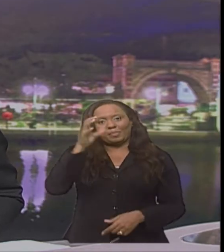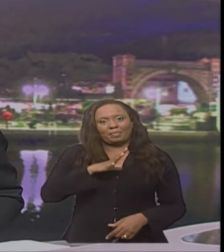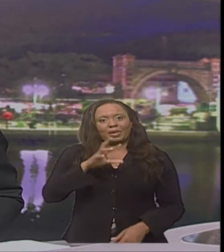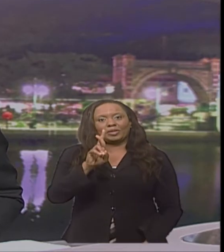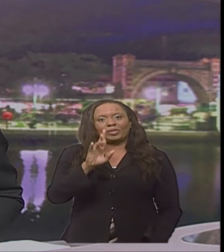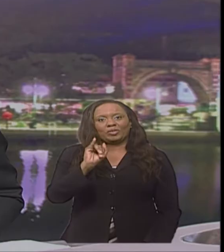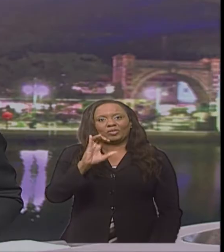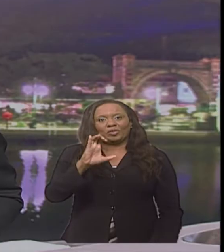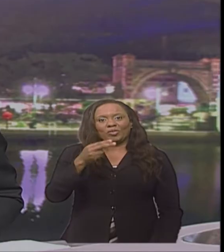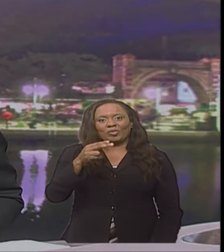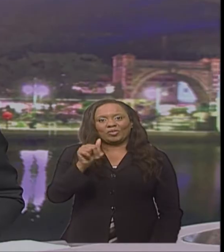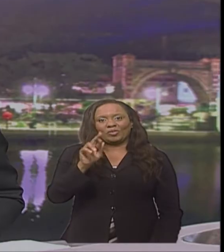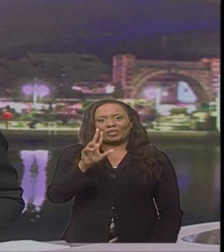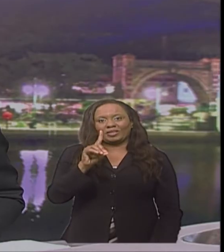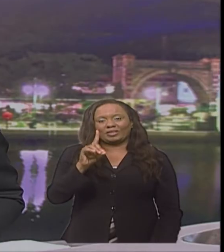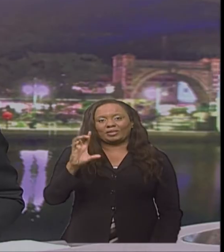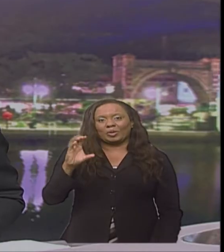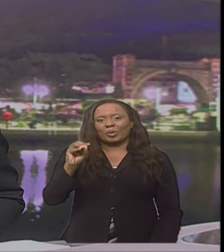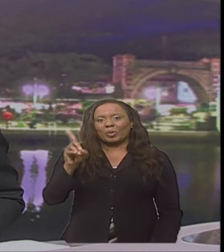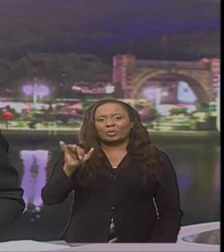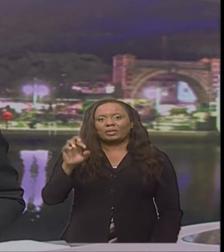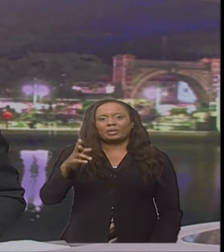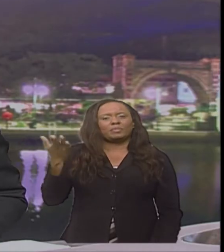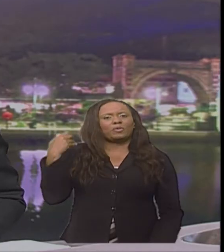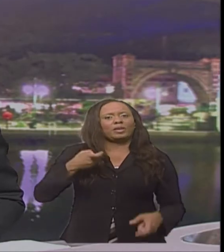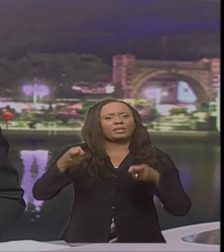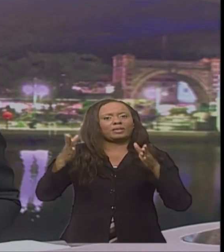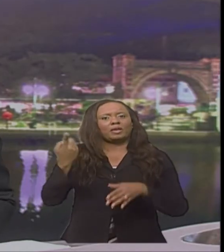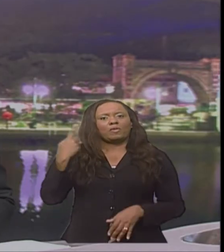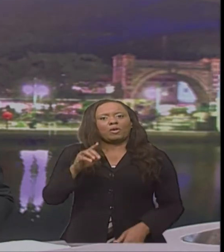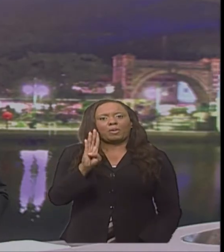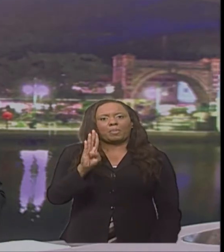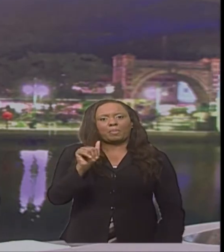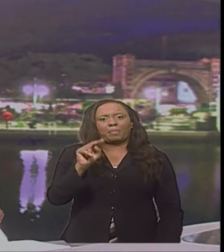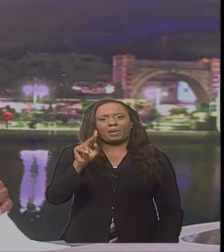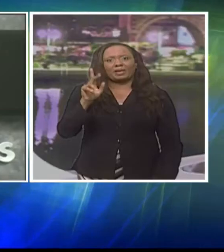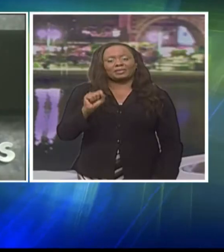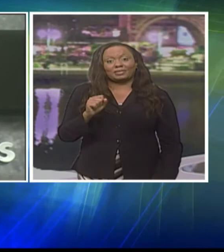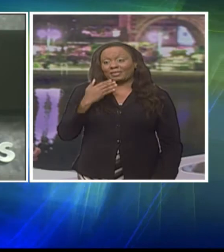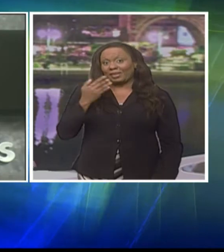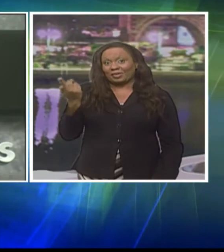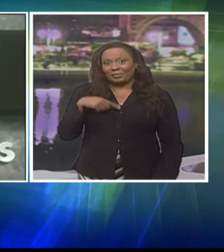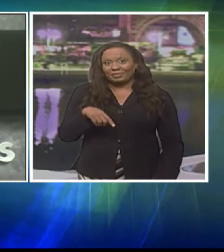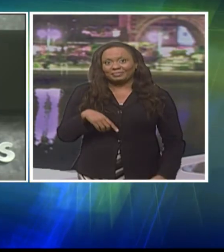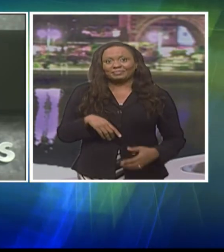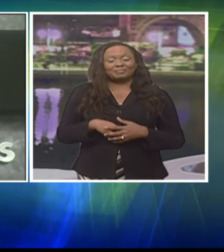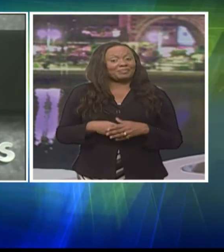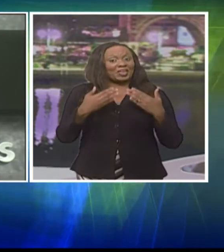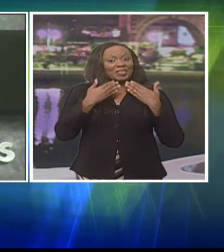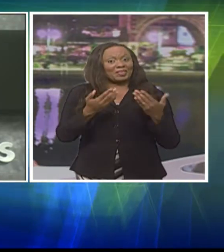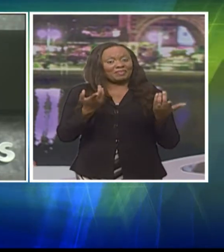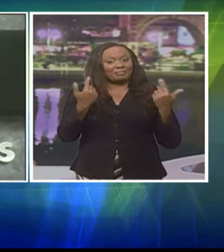Cozier, the consultant and former managing director and CEO of Banks Holdings Limited. Thanks for joining us and welcome, Mr. Cozier. Well, thank you very much for having